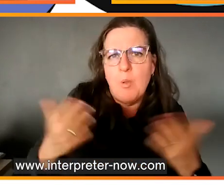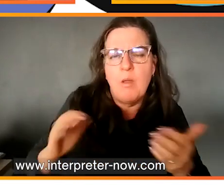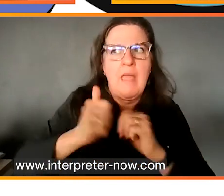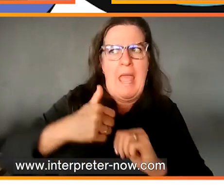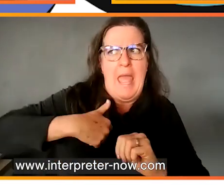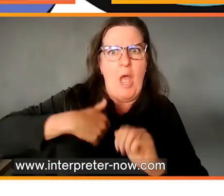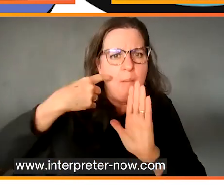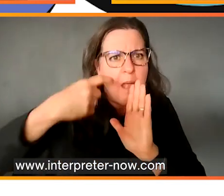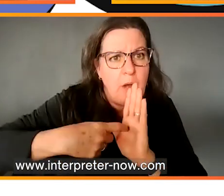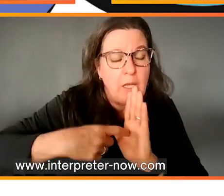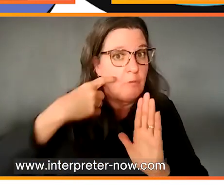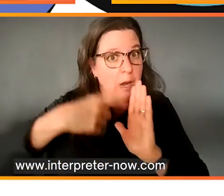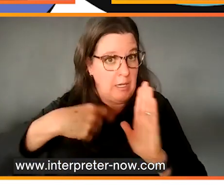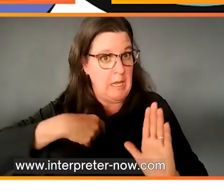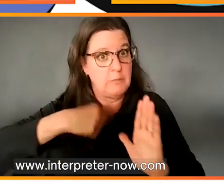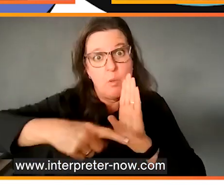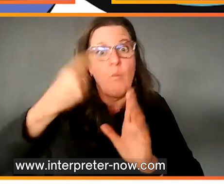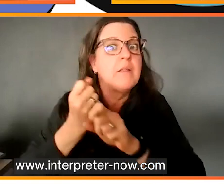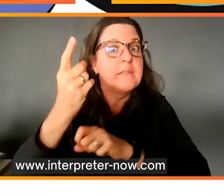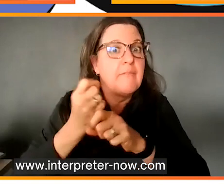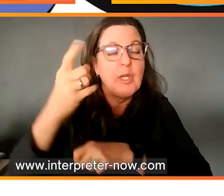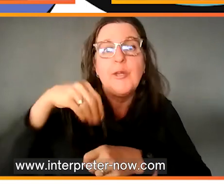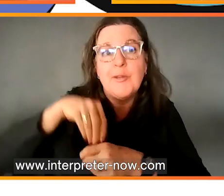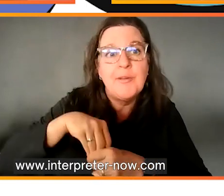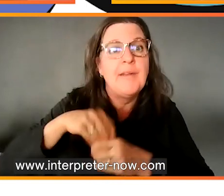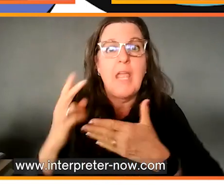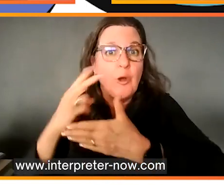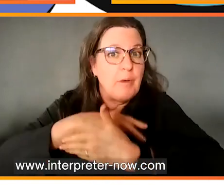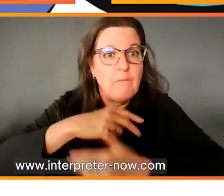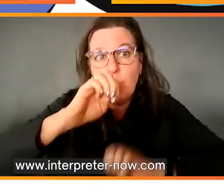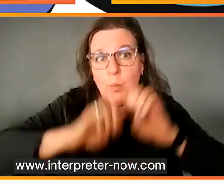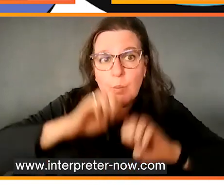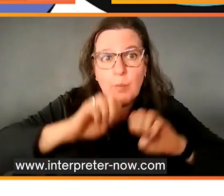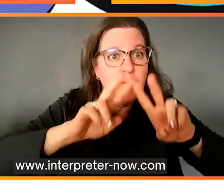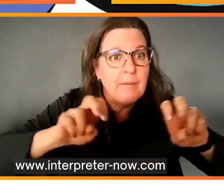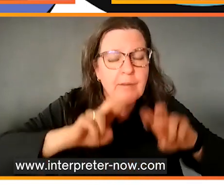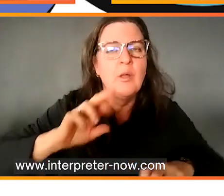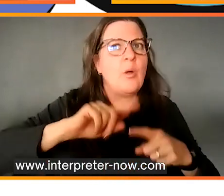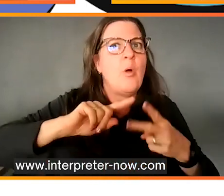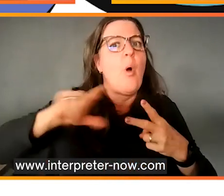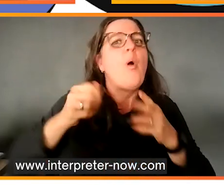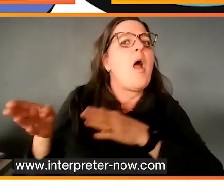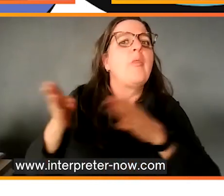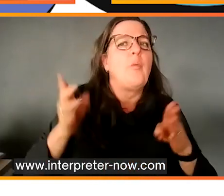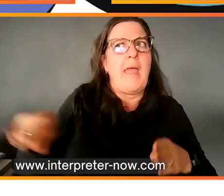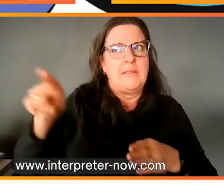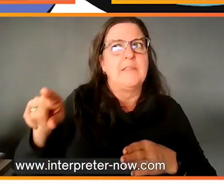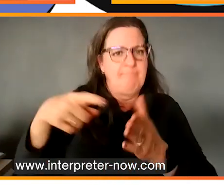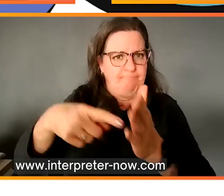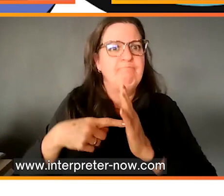borrowed from equine therapy on this one. And it was just kind of this, fortuitous, out for a run with